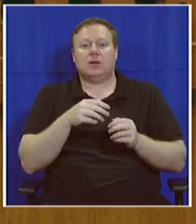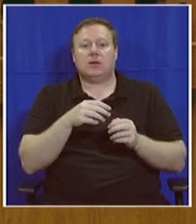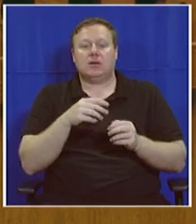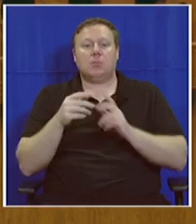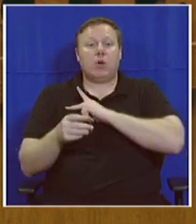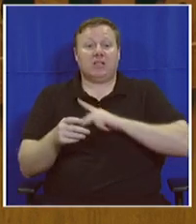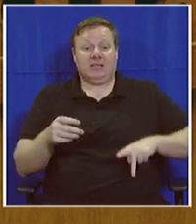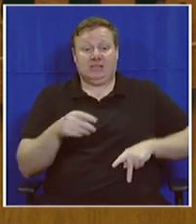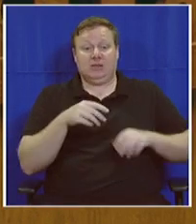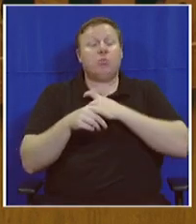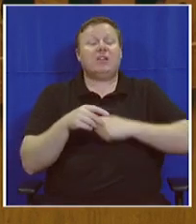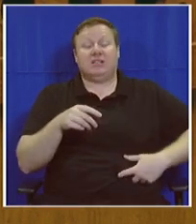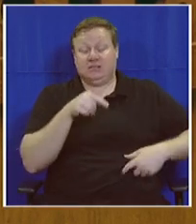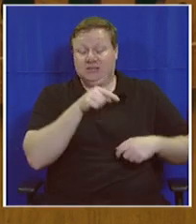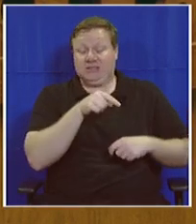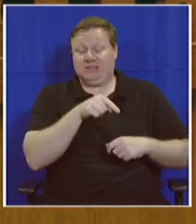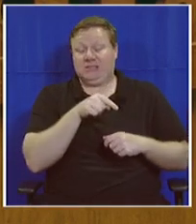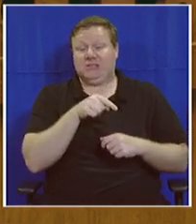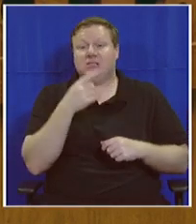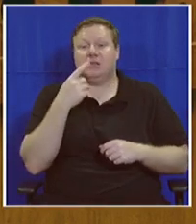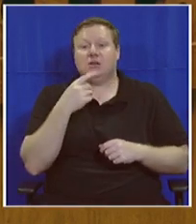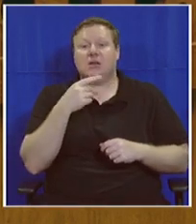deputy chairperson of the National Youth Development Agency.